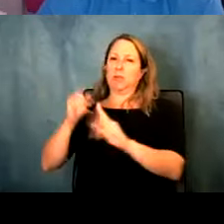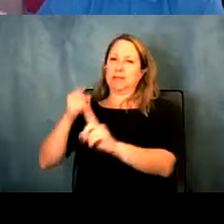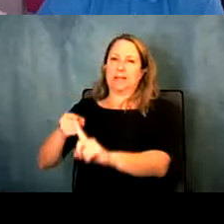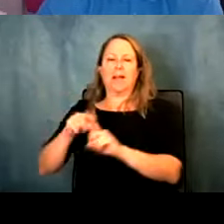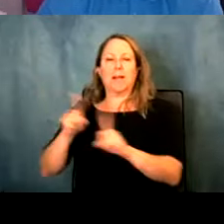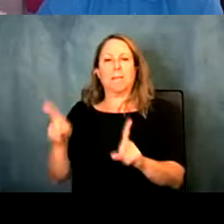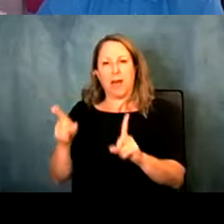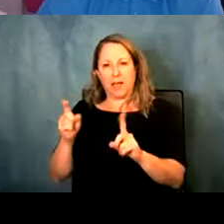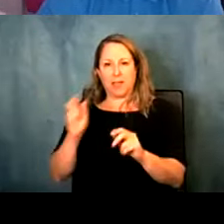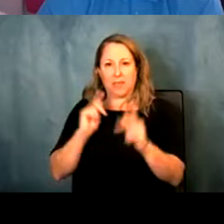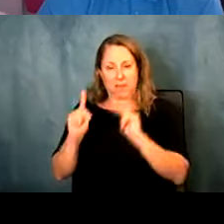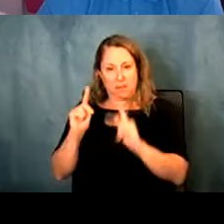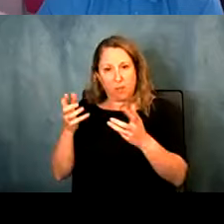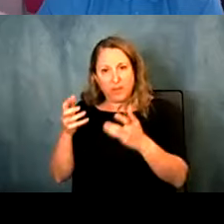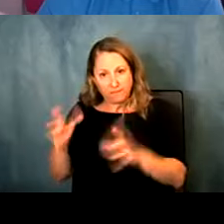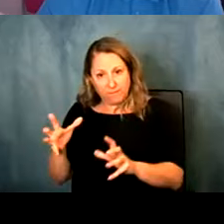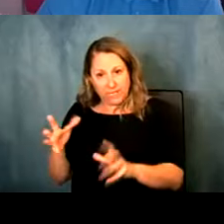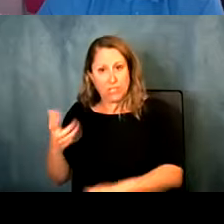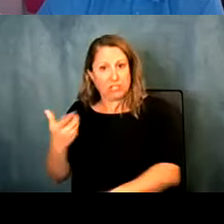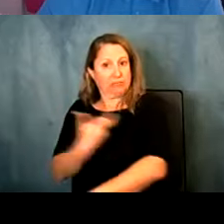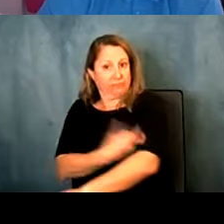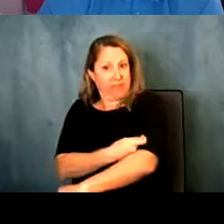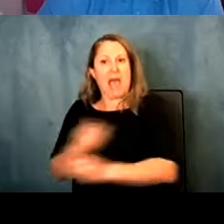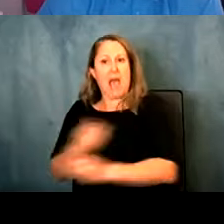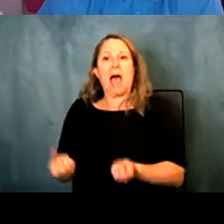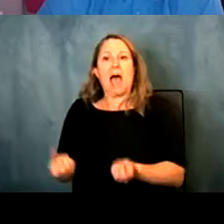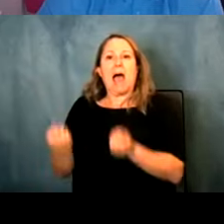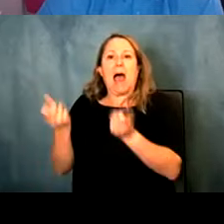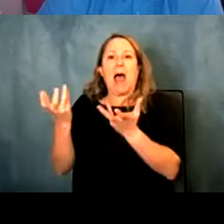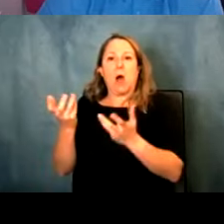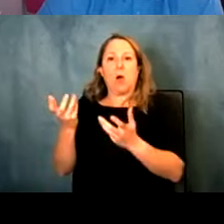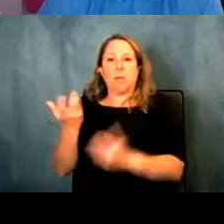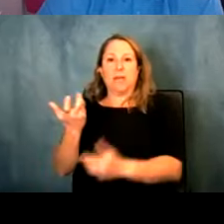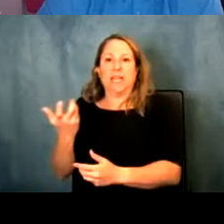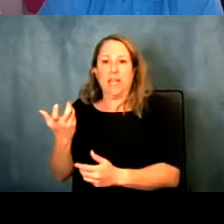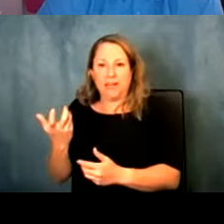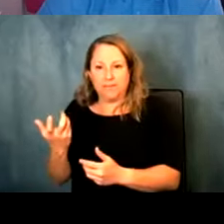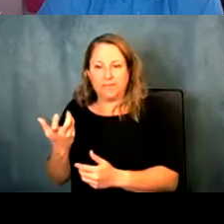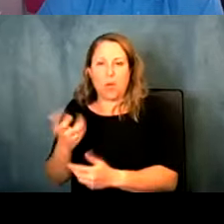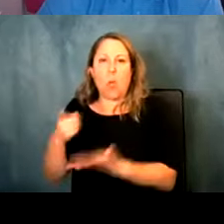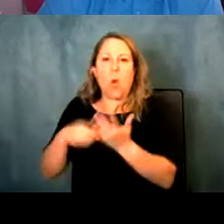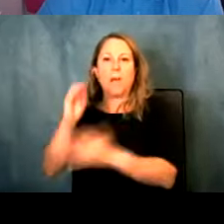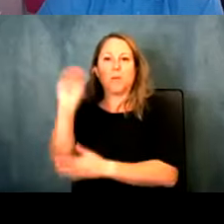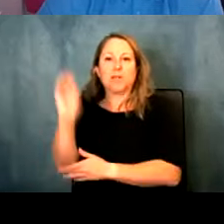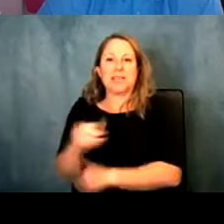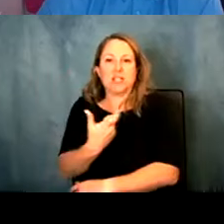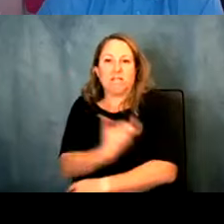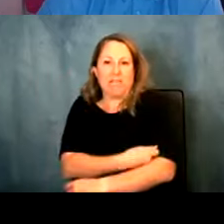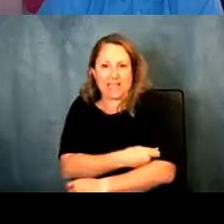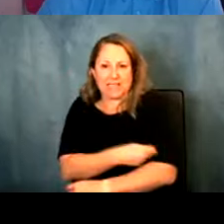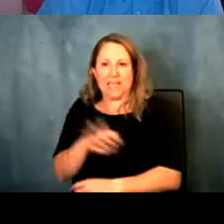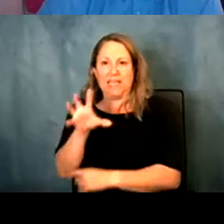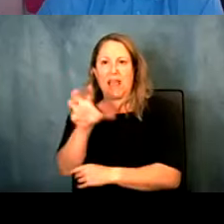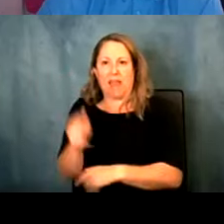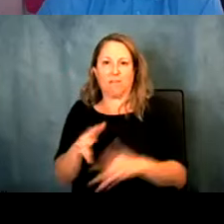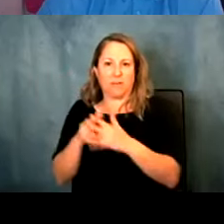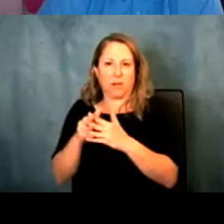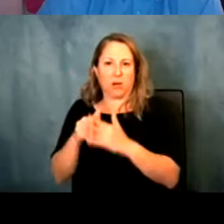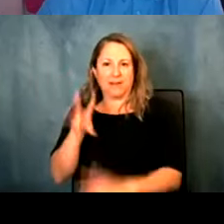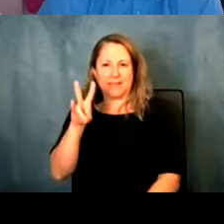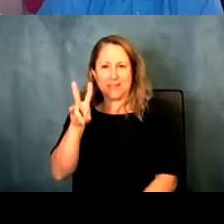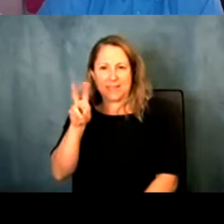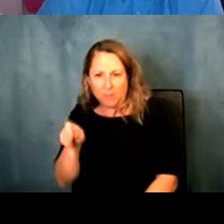those who have been given a vaccine, how many of the vaccines have gone to African Americans, and that percentage was 7.1, even though